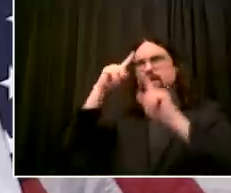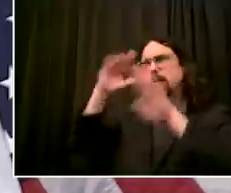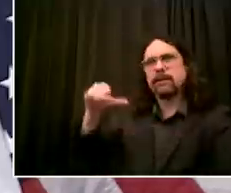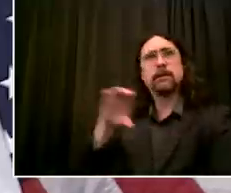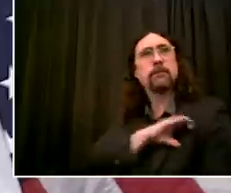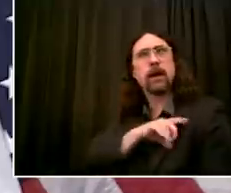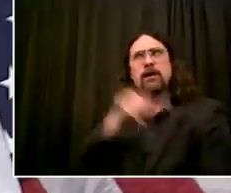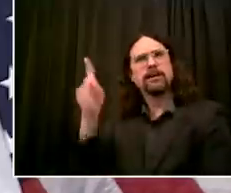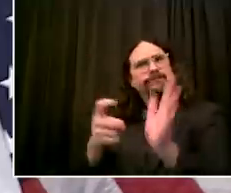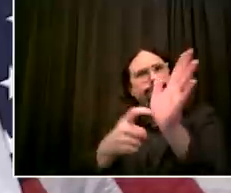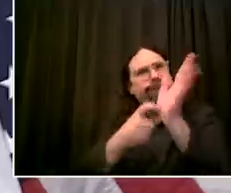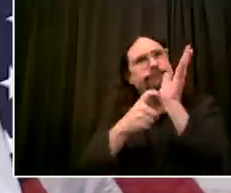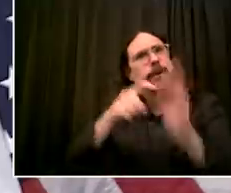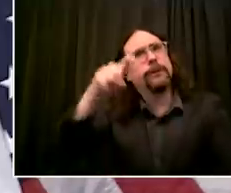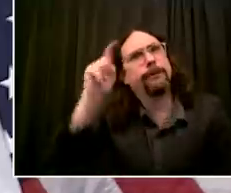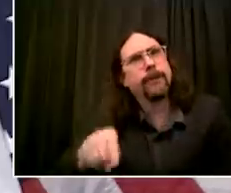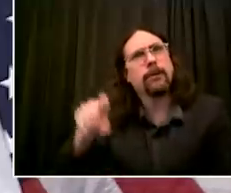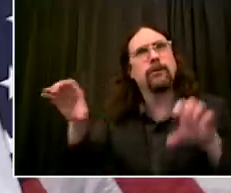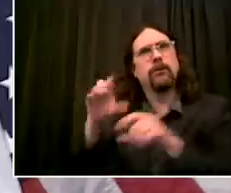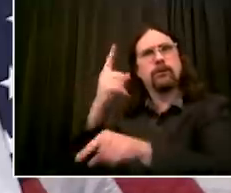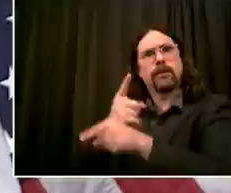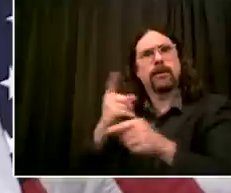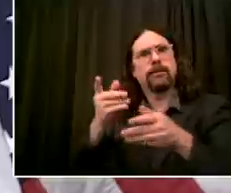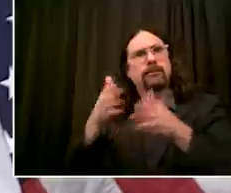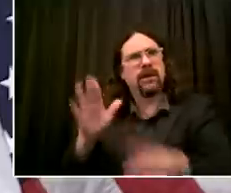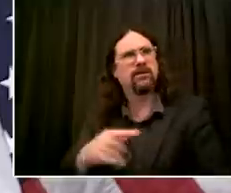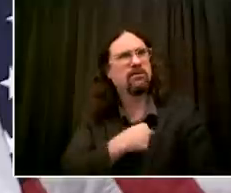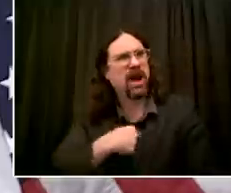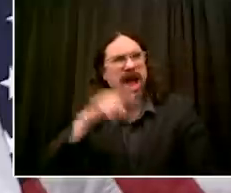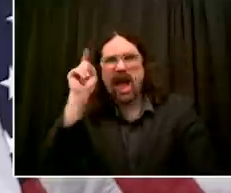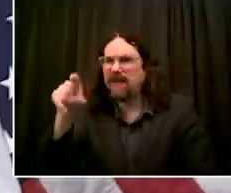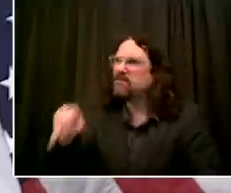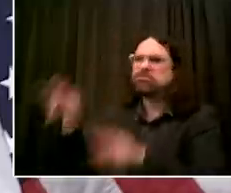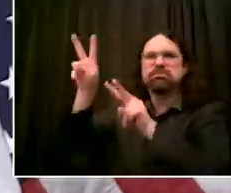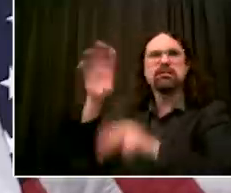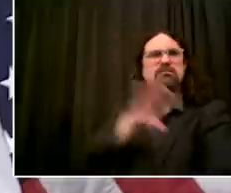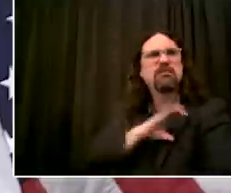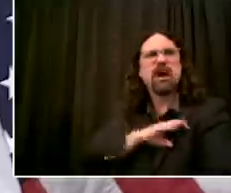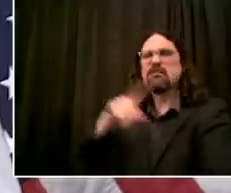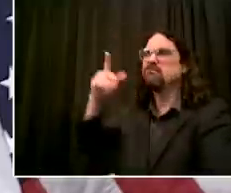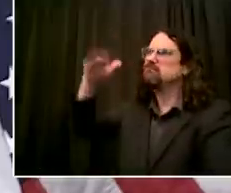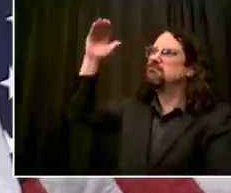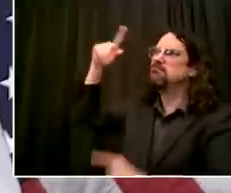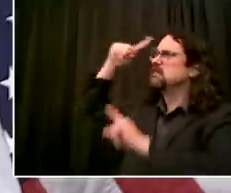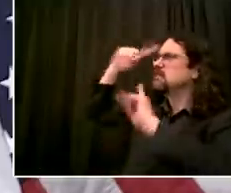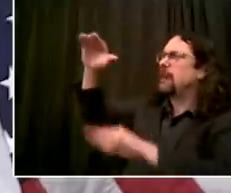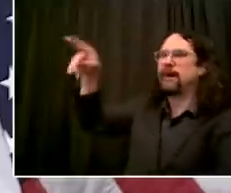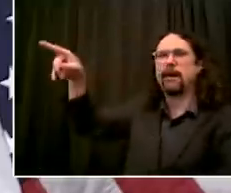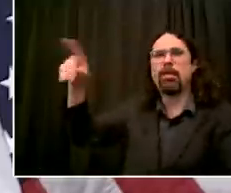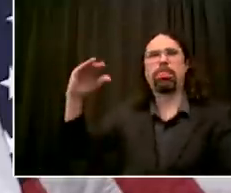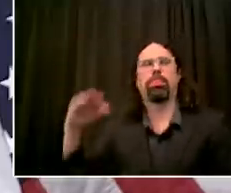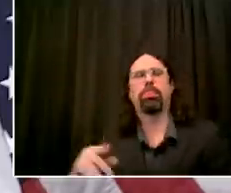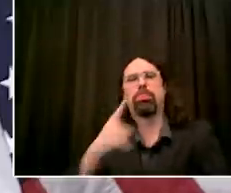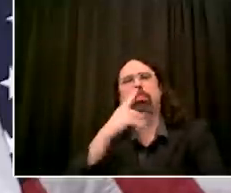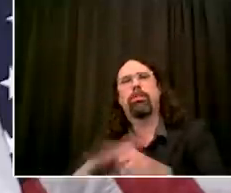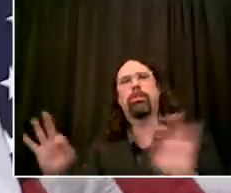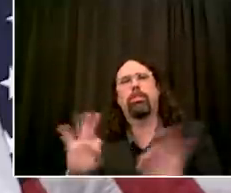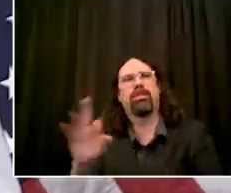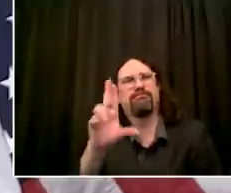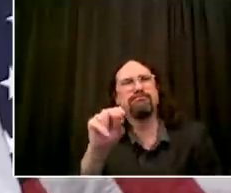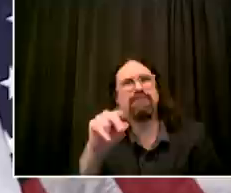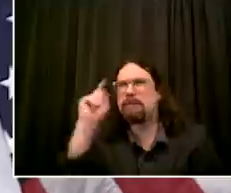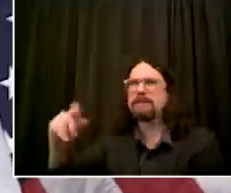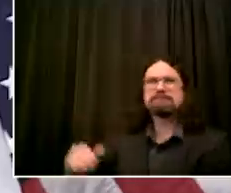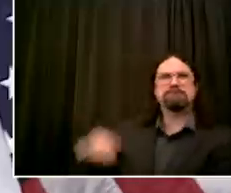night, and I want to see that continue. So I emphasize that the standards, the rules we put in place last night, the